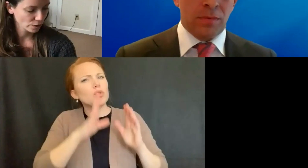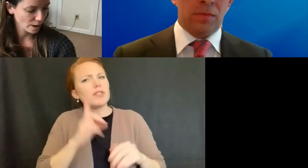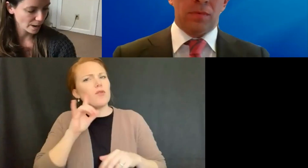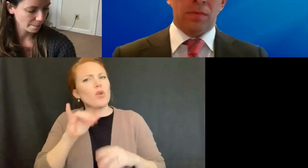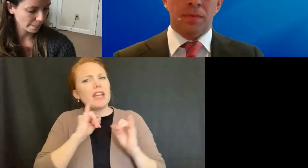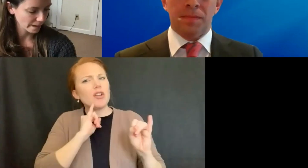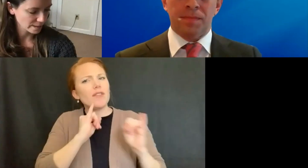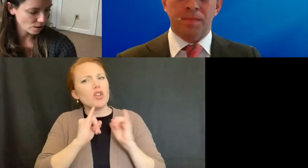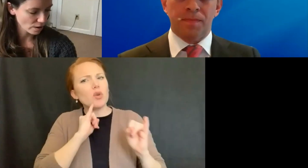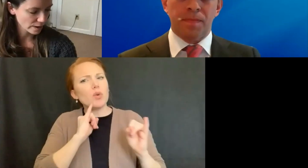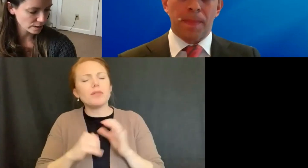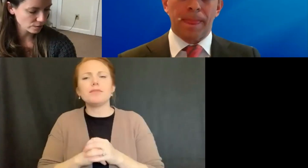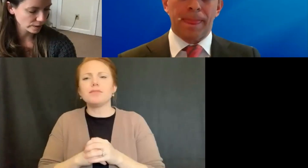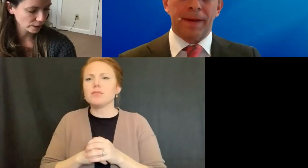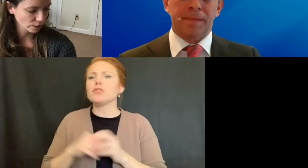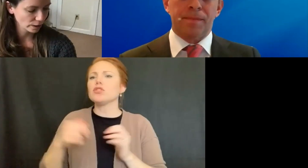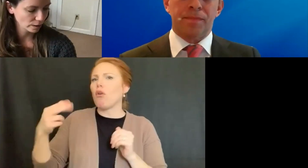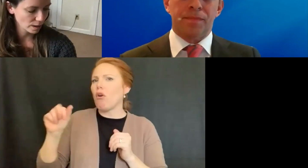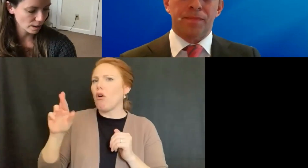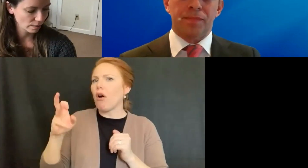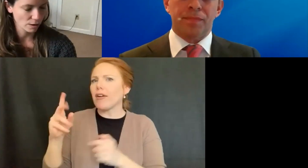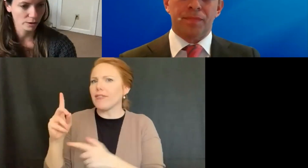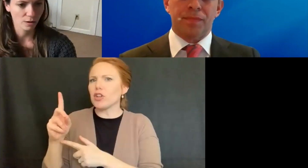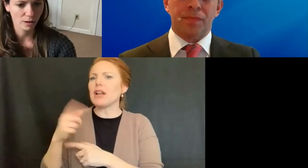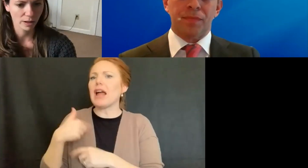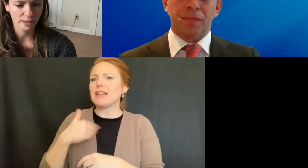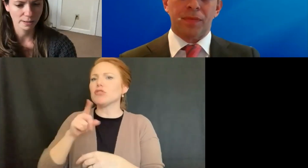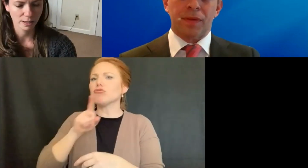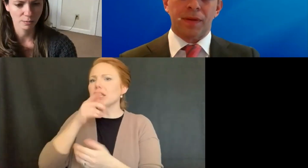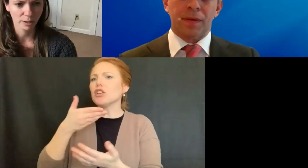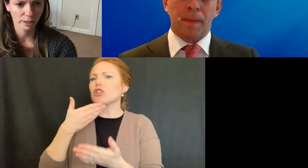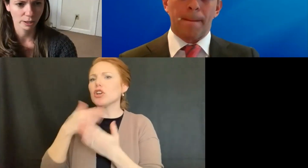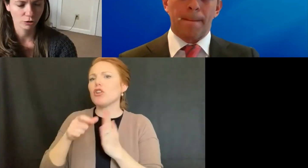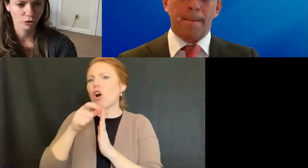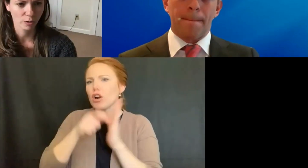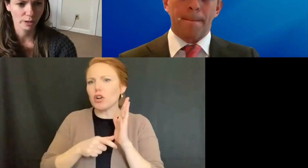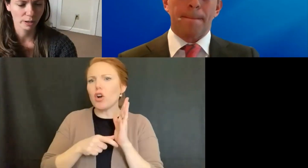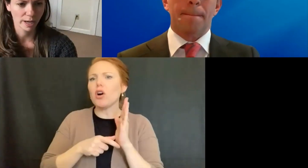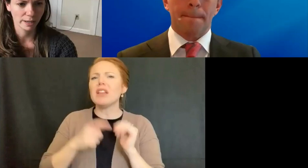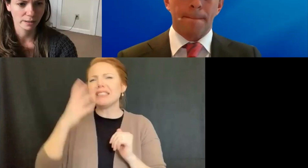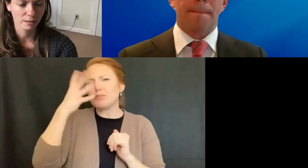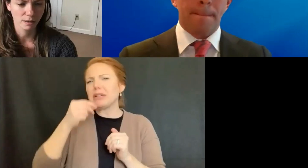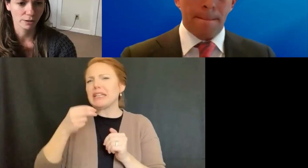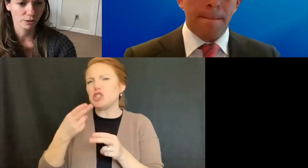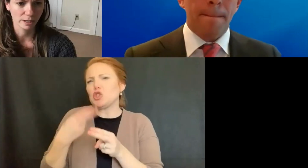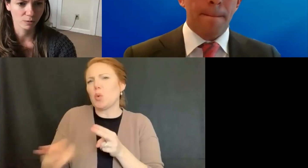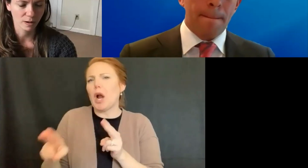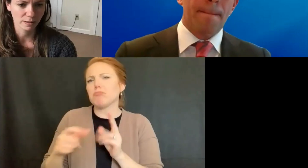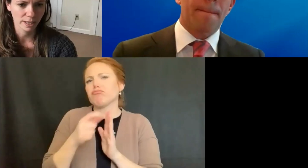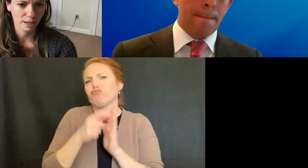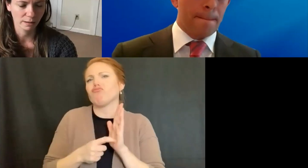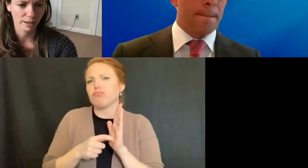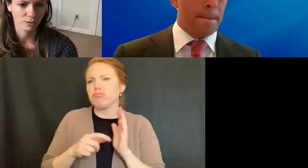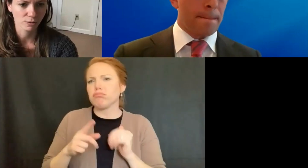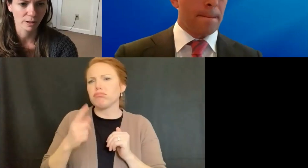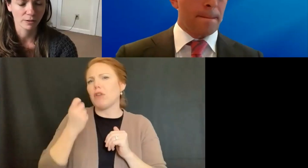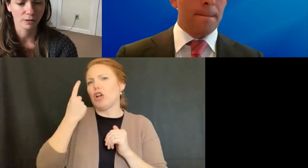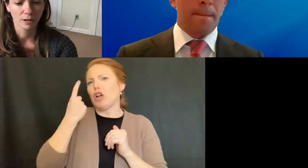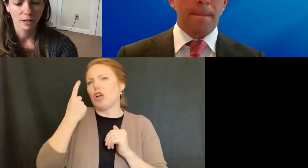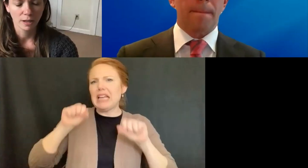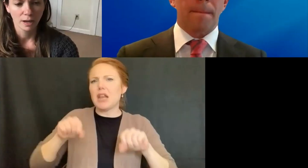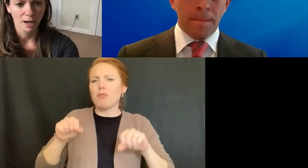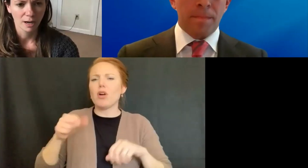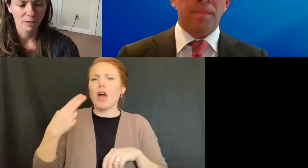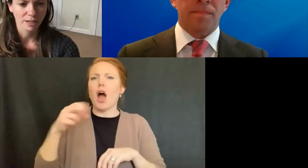so there, like I said, Harvard has a really good article on this that's pretty like short and it's understandable, I'd say, at the high school